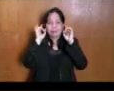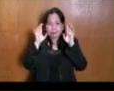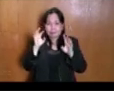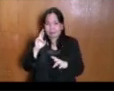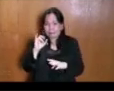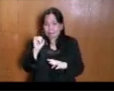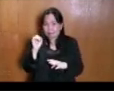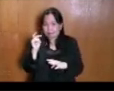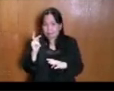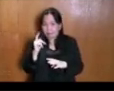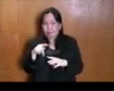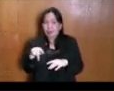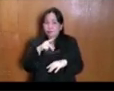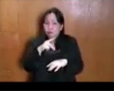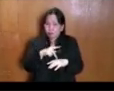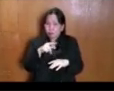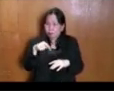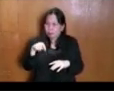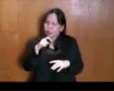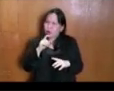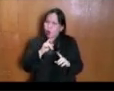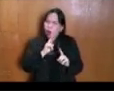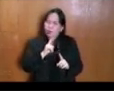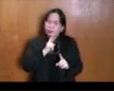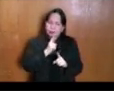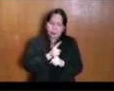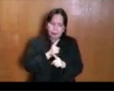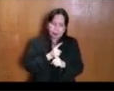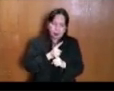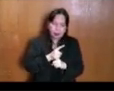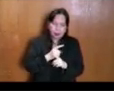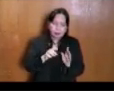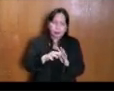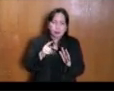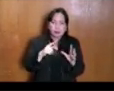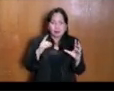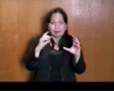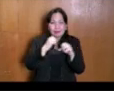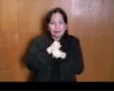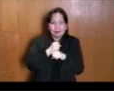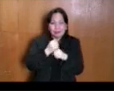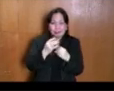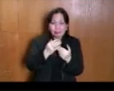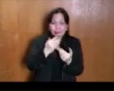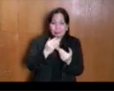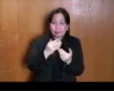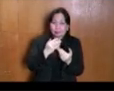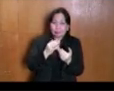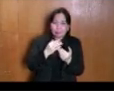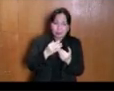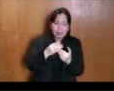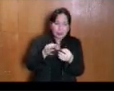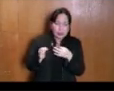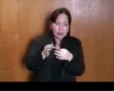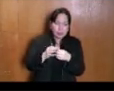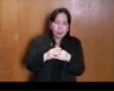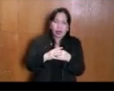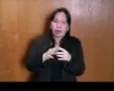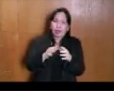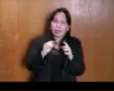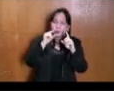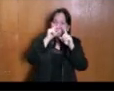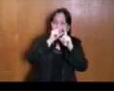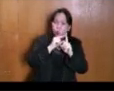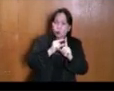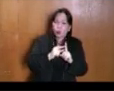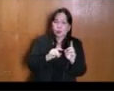to be developed responsibly. So now I want to very briefly define these different terms. So